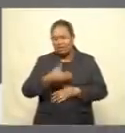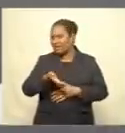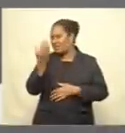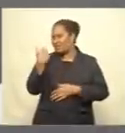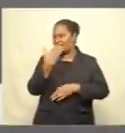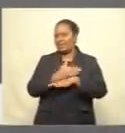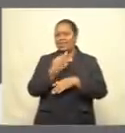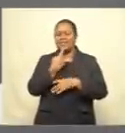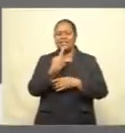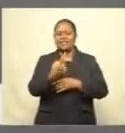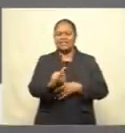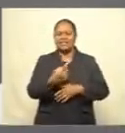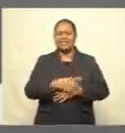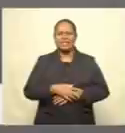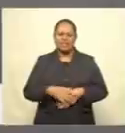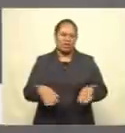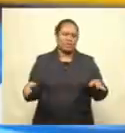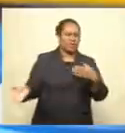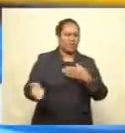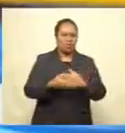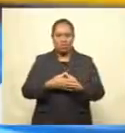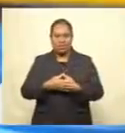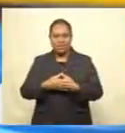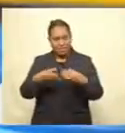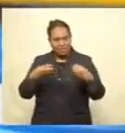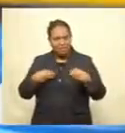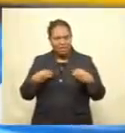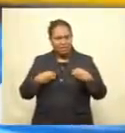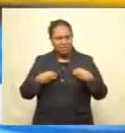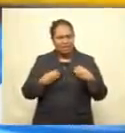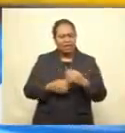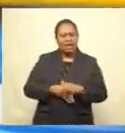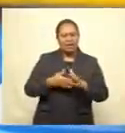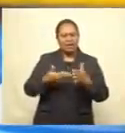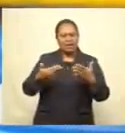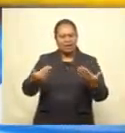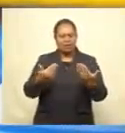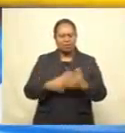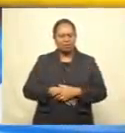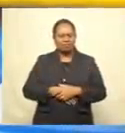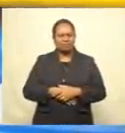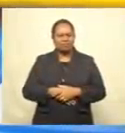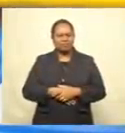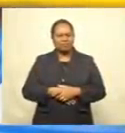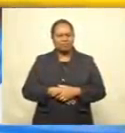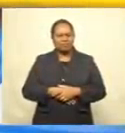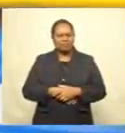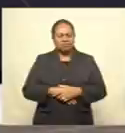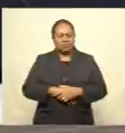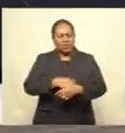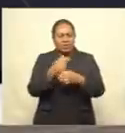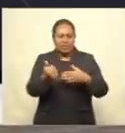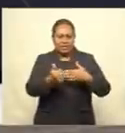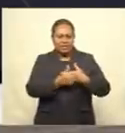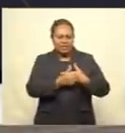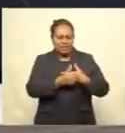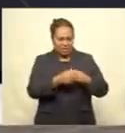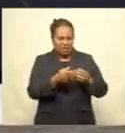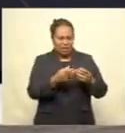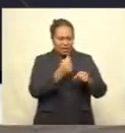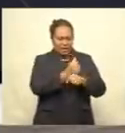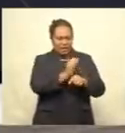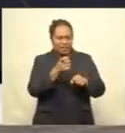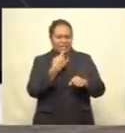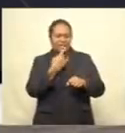night claimed it was closing down, alleging double standards by the Ministry of Transport and Maritime Safety Authority of Fiji.